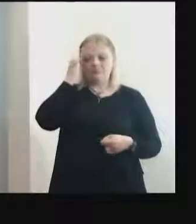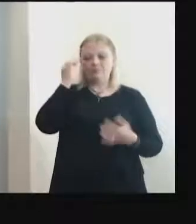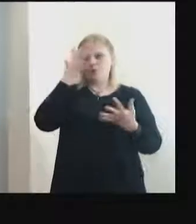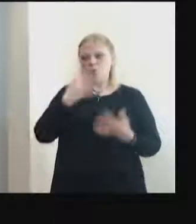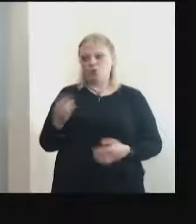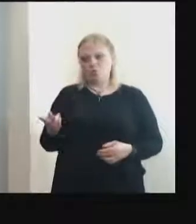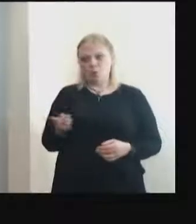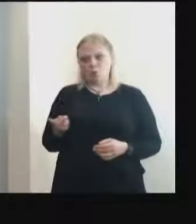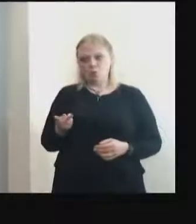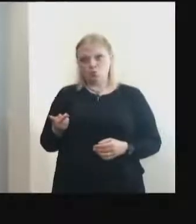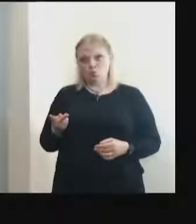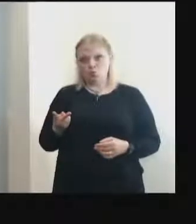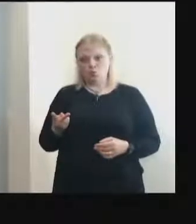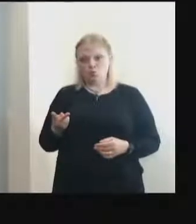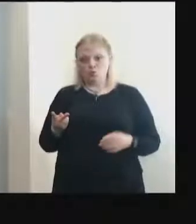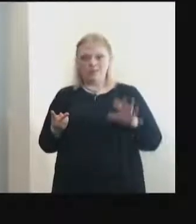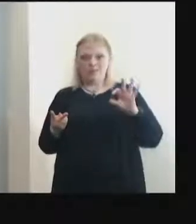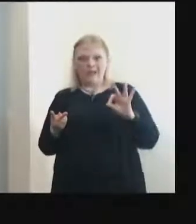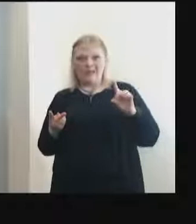2 individuals out of 91